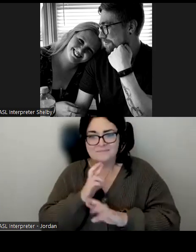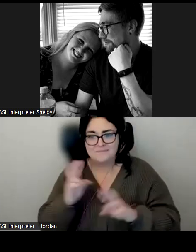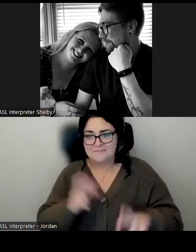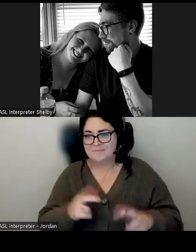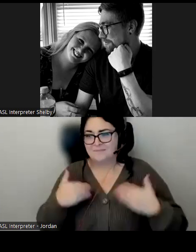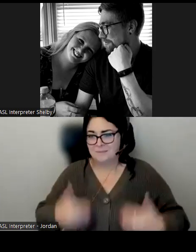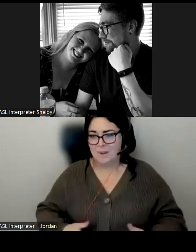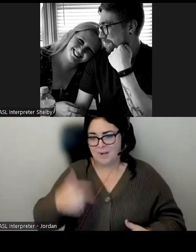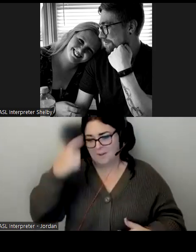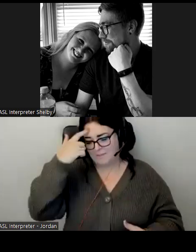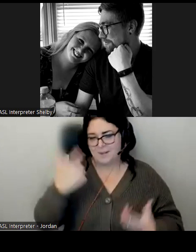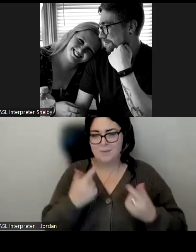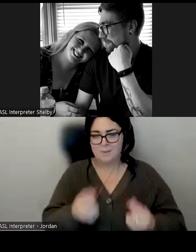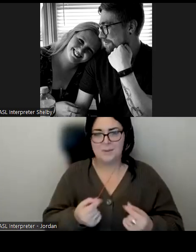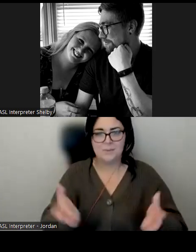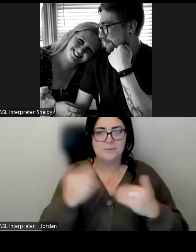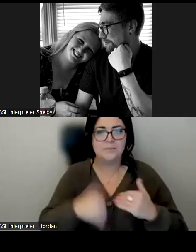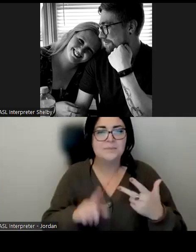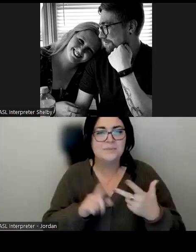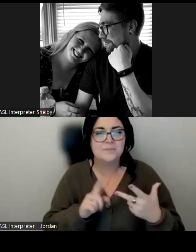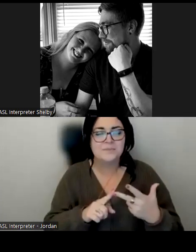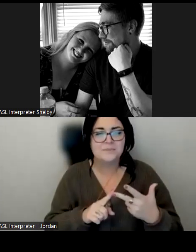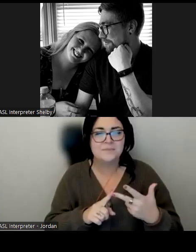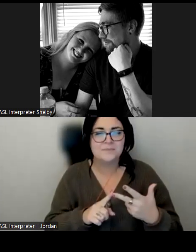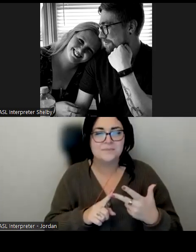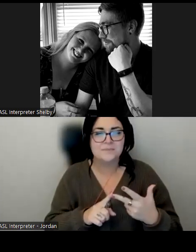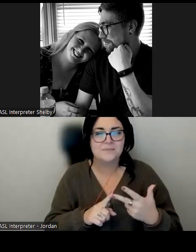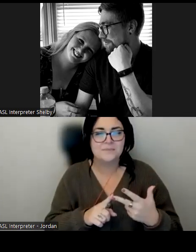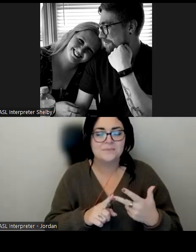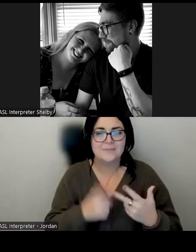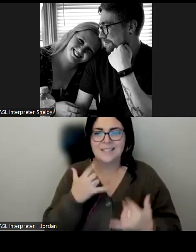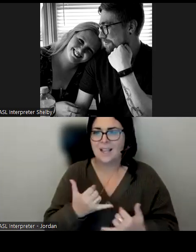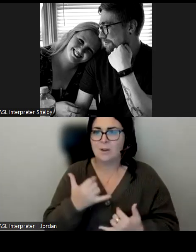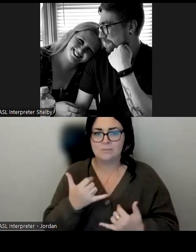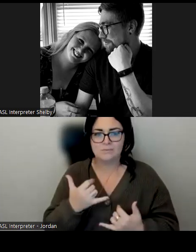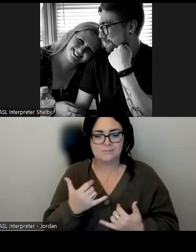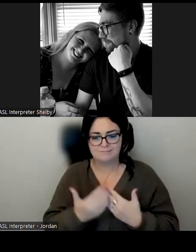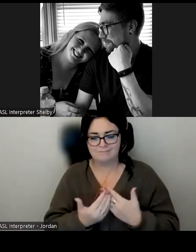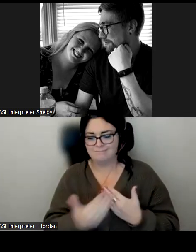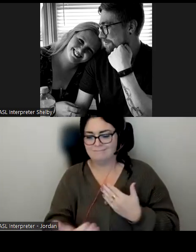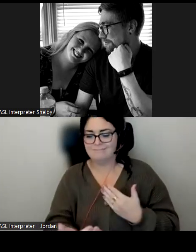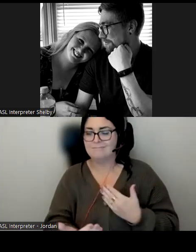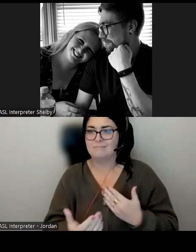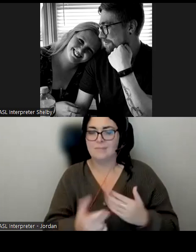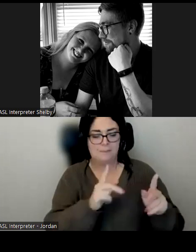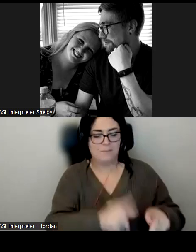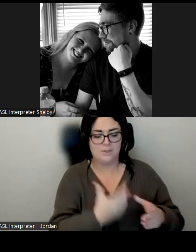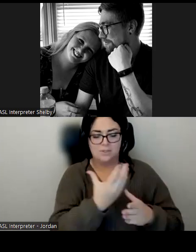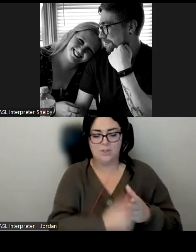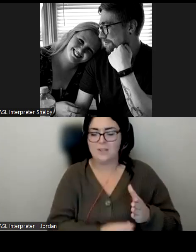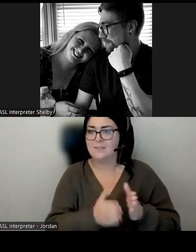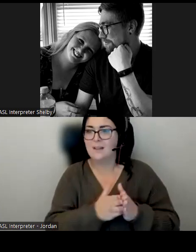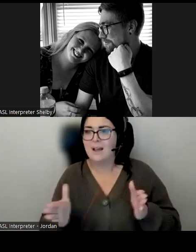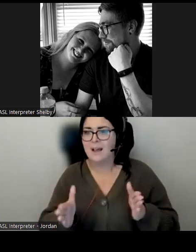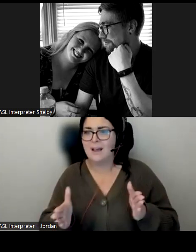experience. Task 3 speaks to adjusting to living without the person. So just going back to that previous